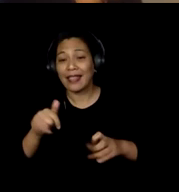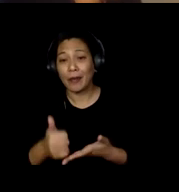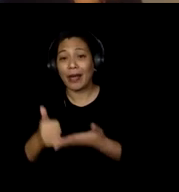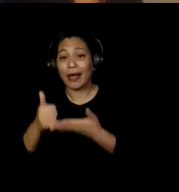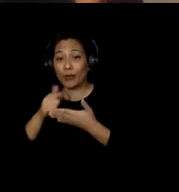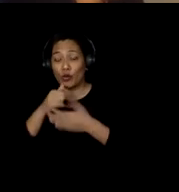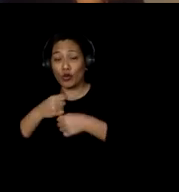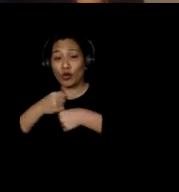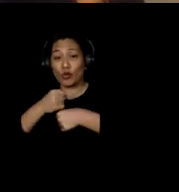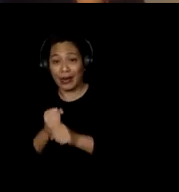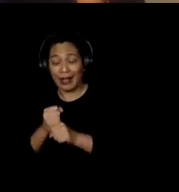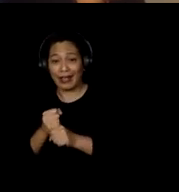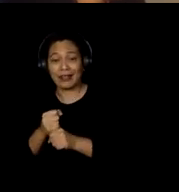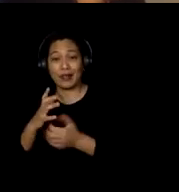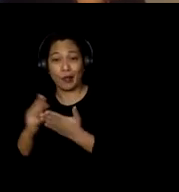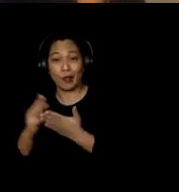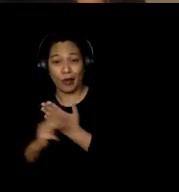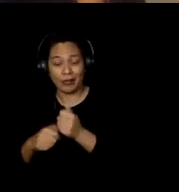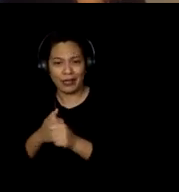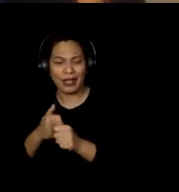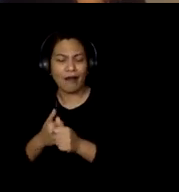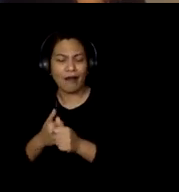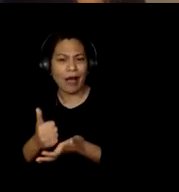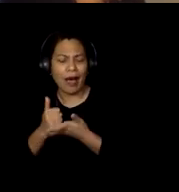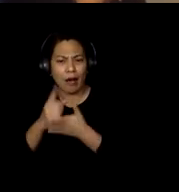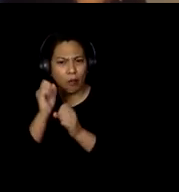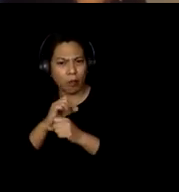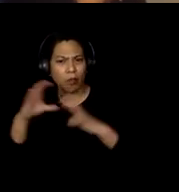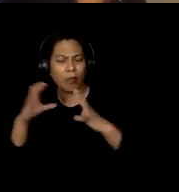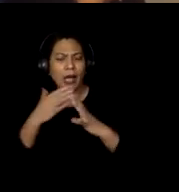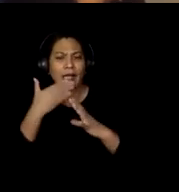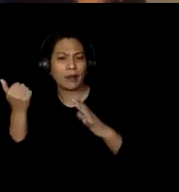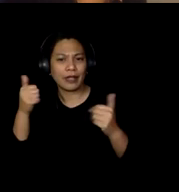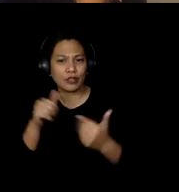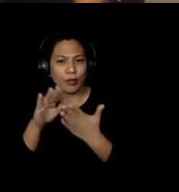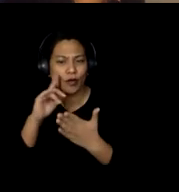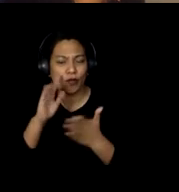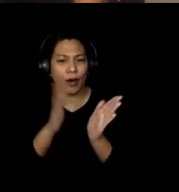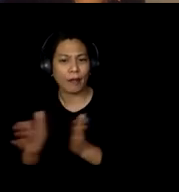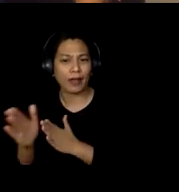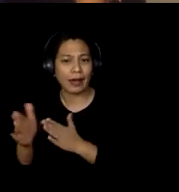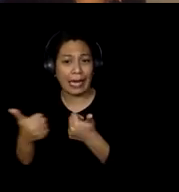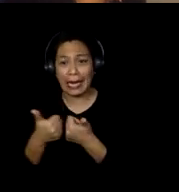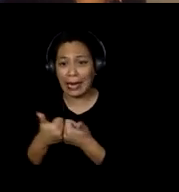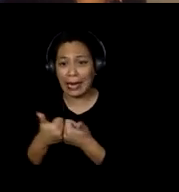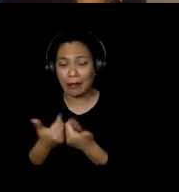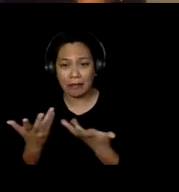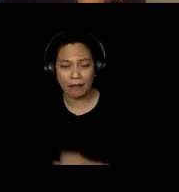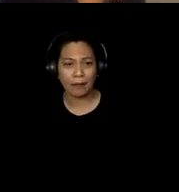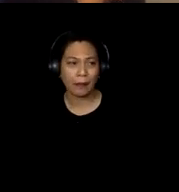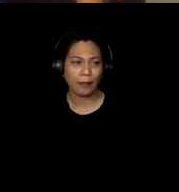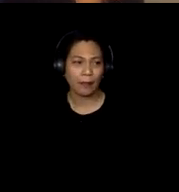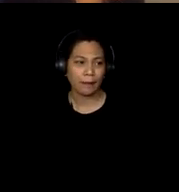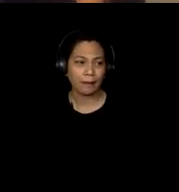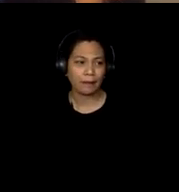to tell them what is the most advantageous way to plan a game, for example. In